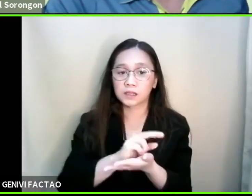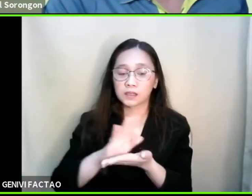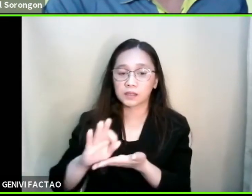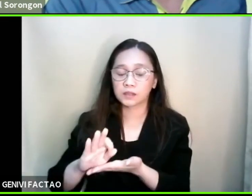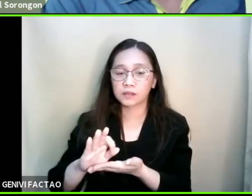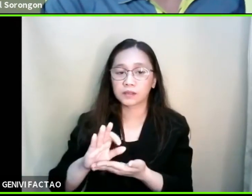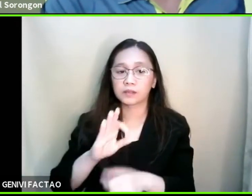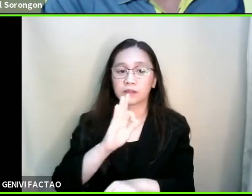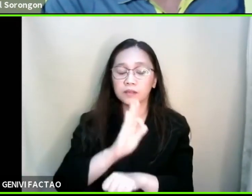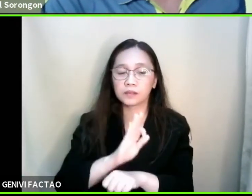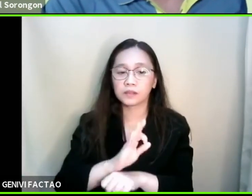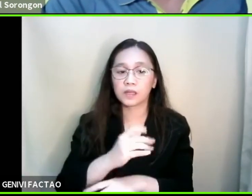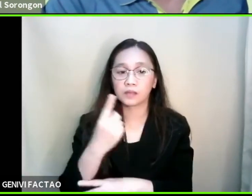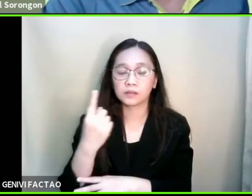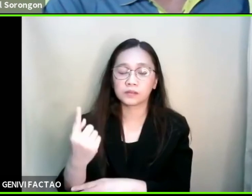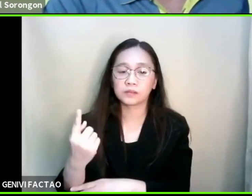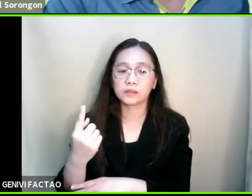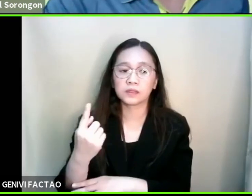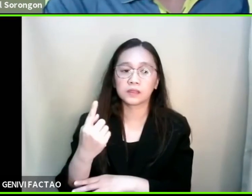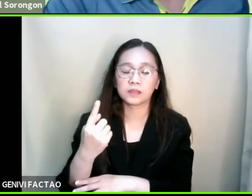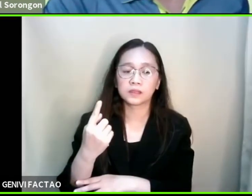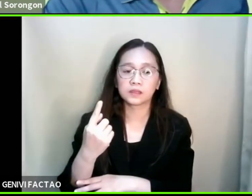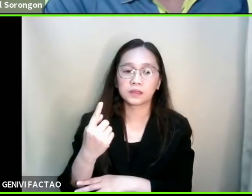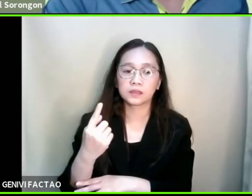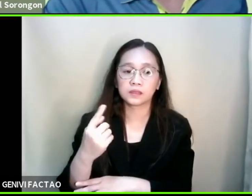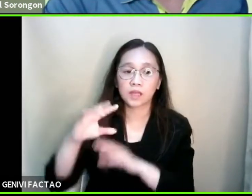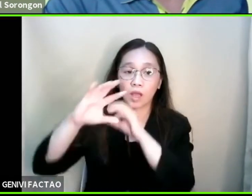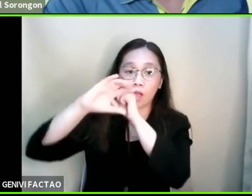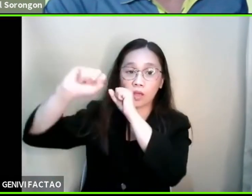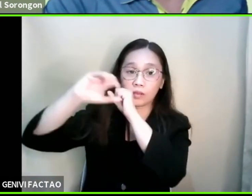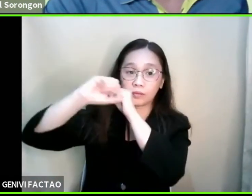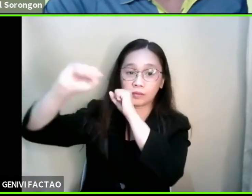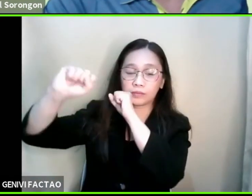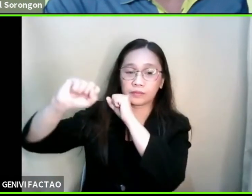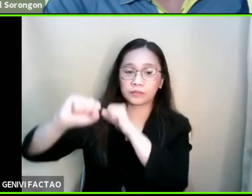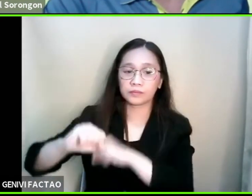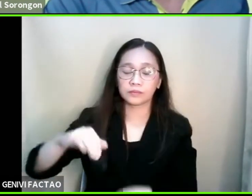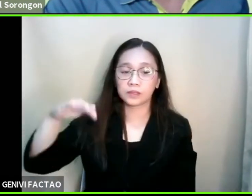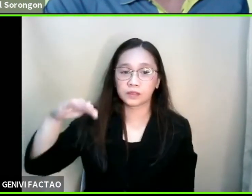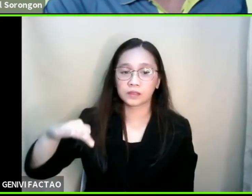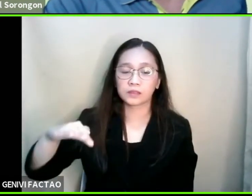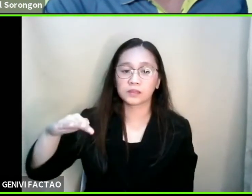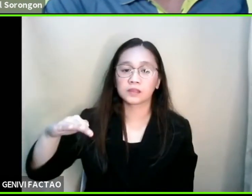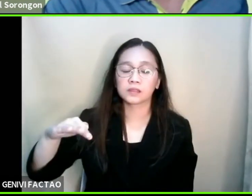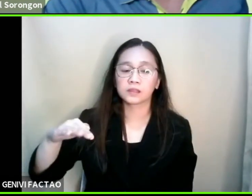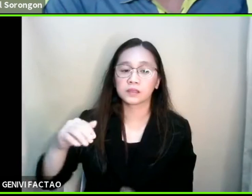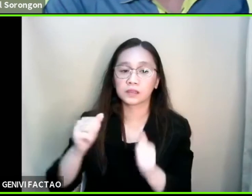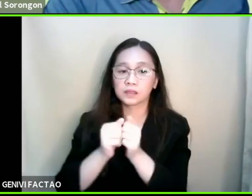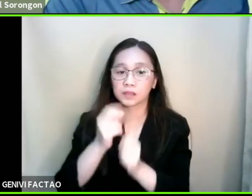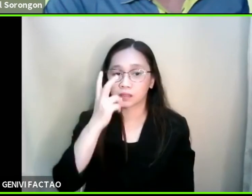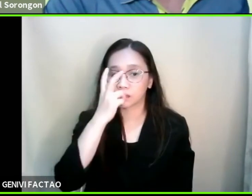and also isa sa mga ating advocate, no, a child with visual impairment,